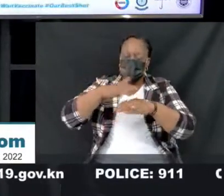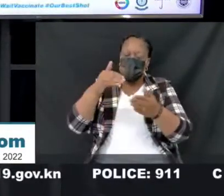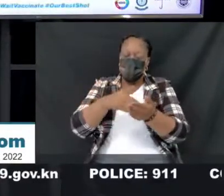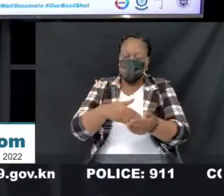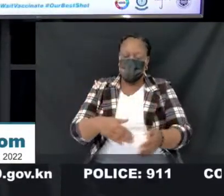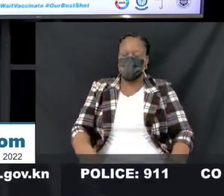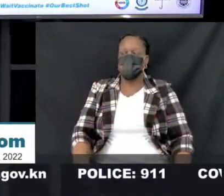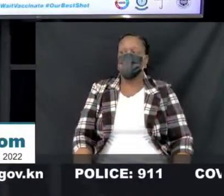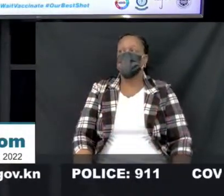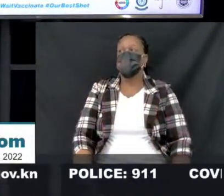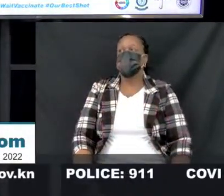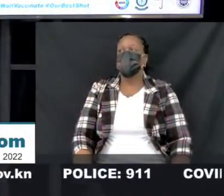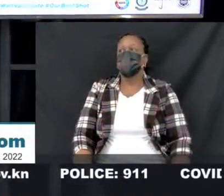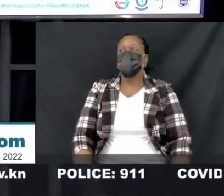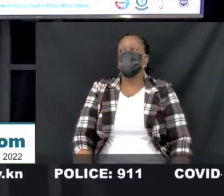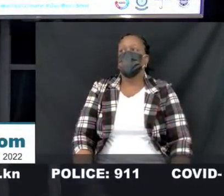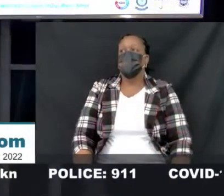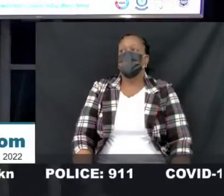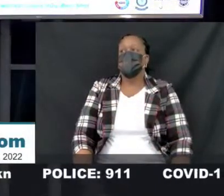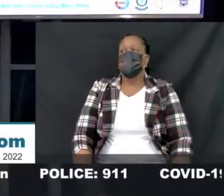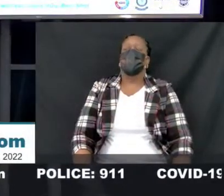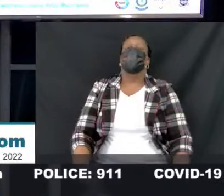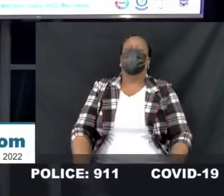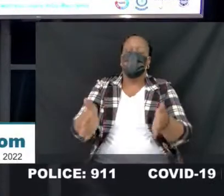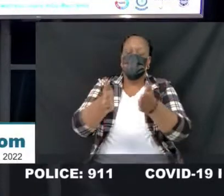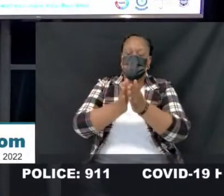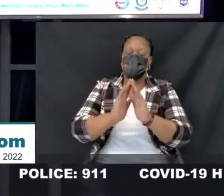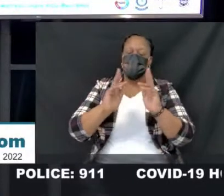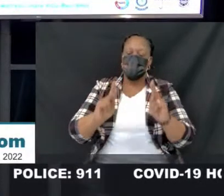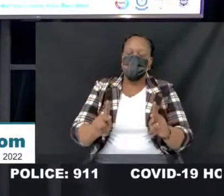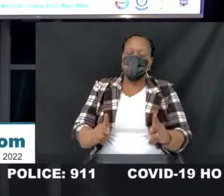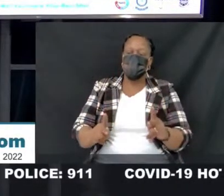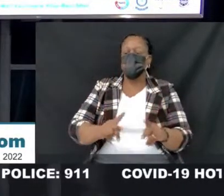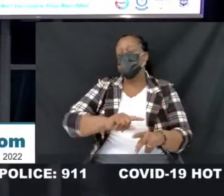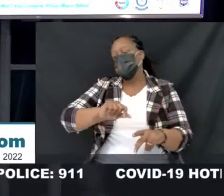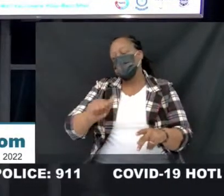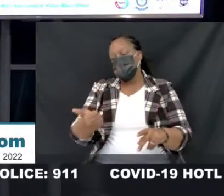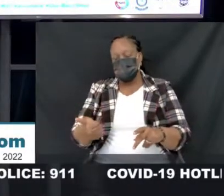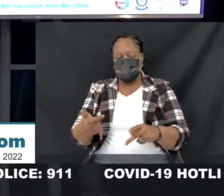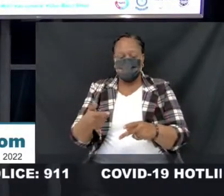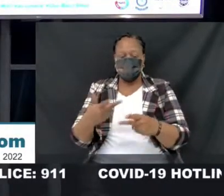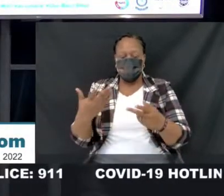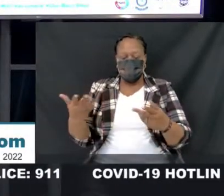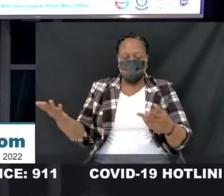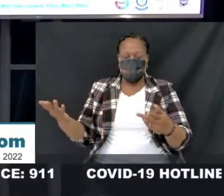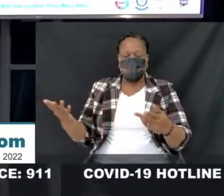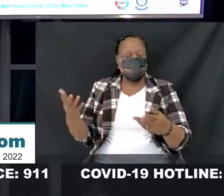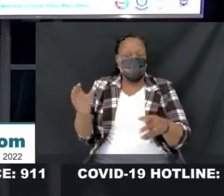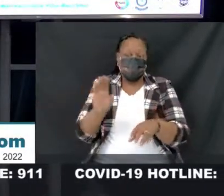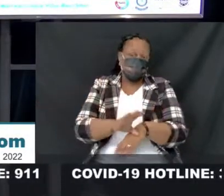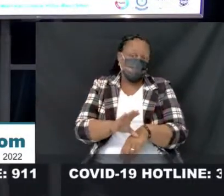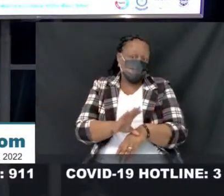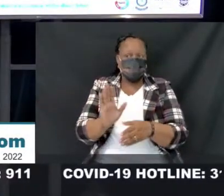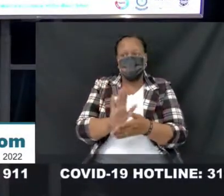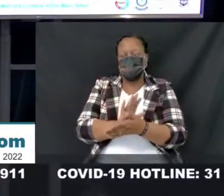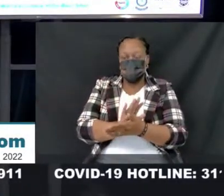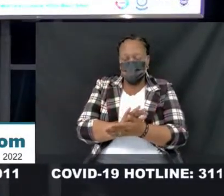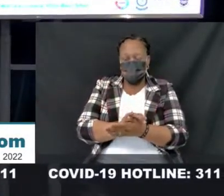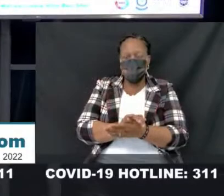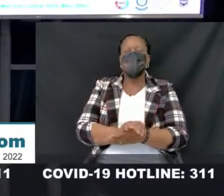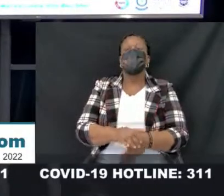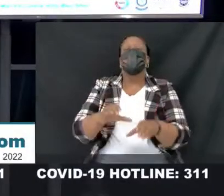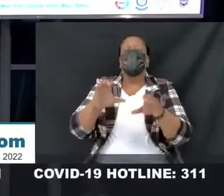social activities that is, we ask for your continued cooperation so that the new COVID-19 cases continue to